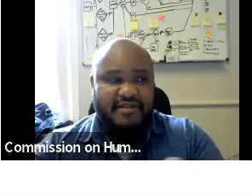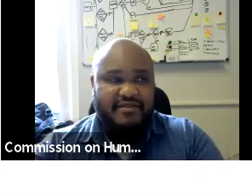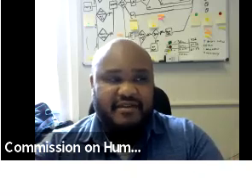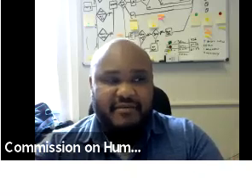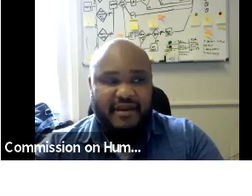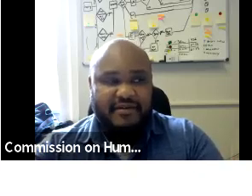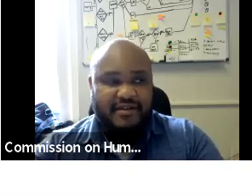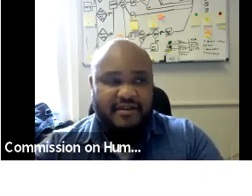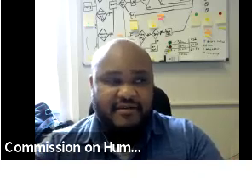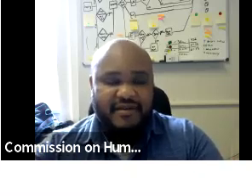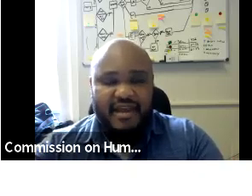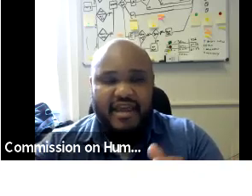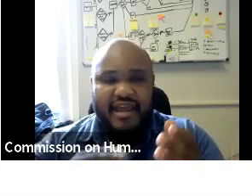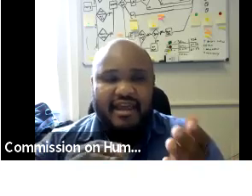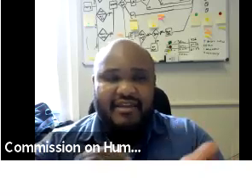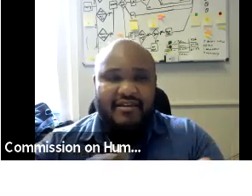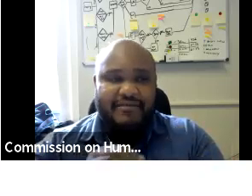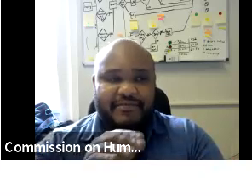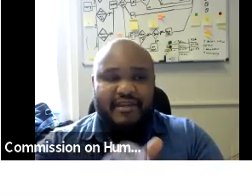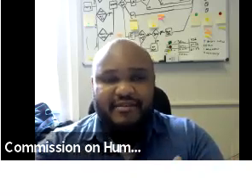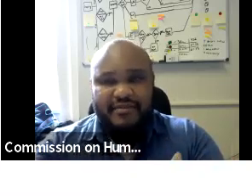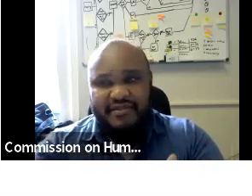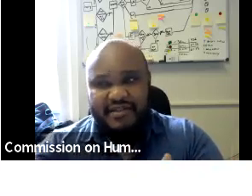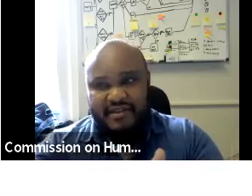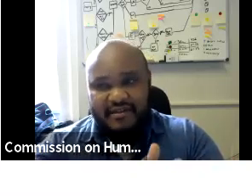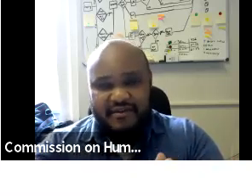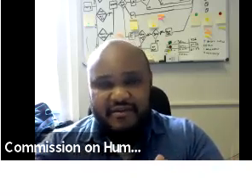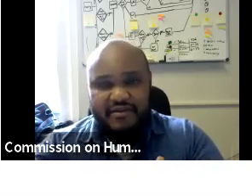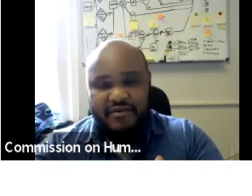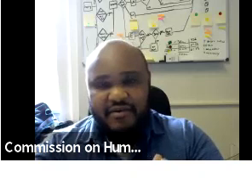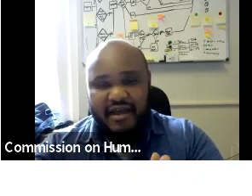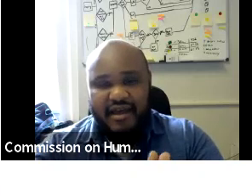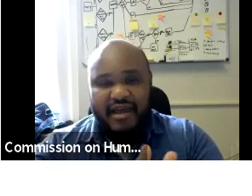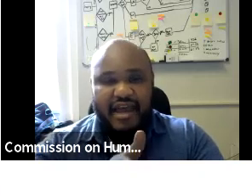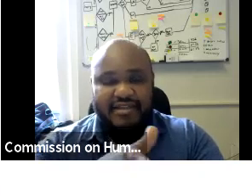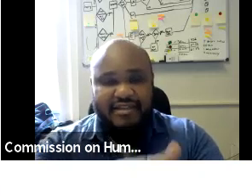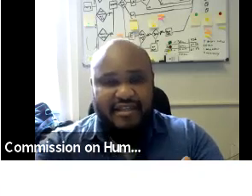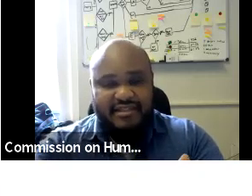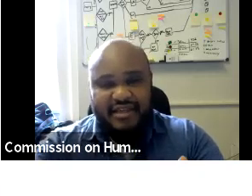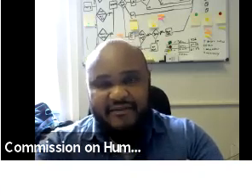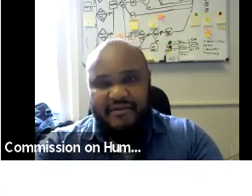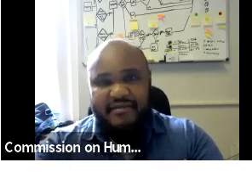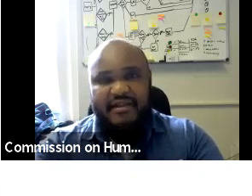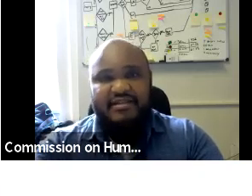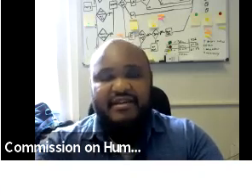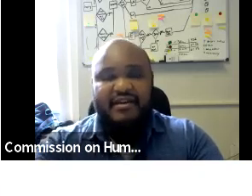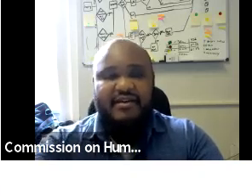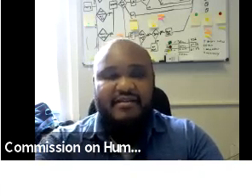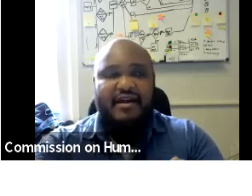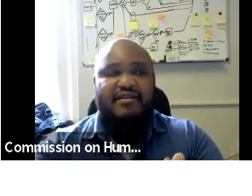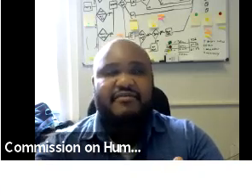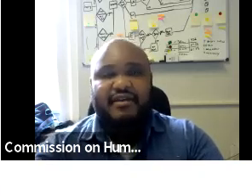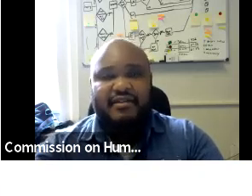can be considered a non-binary term. And it is a person who has a sex assigned at birth that is